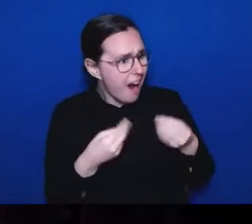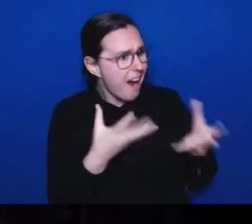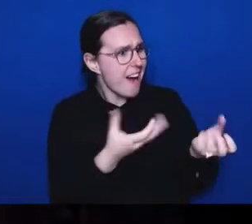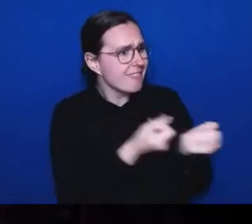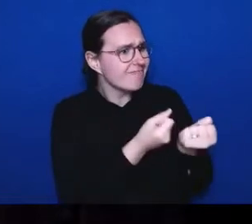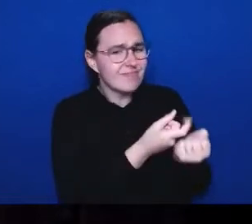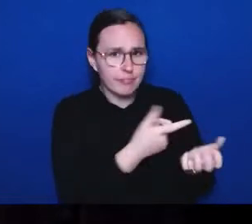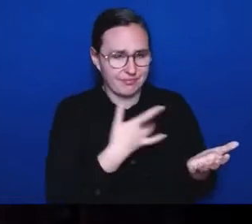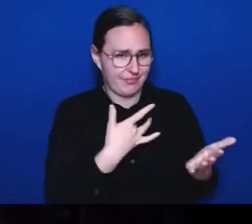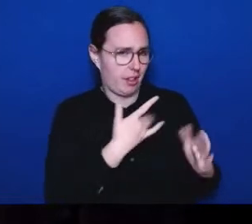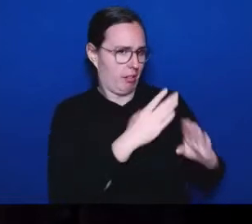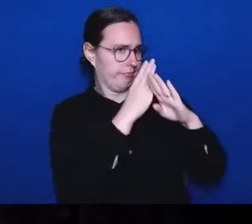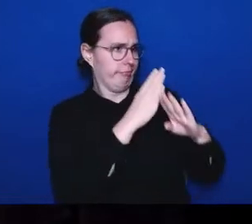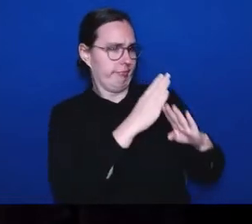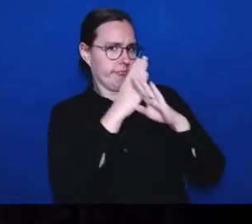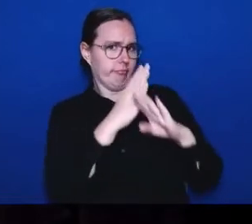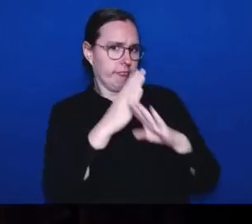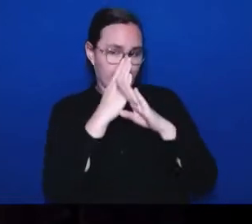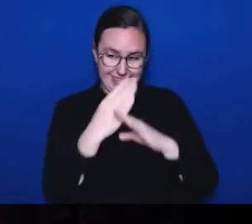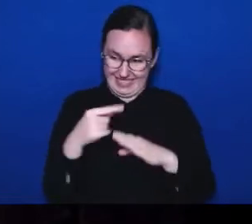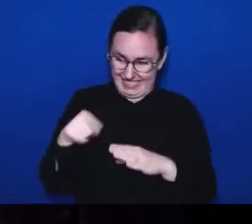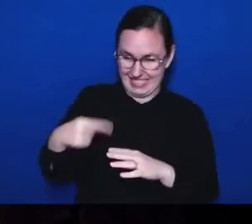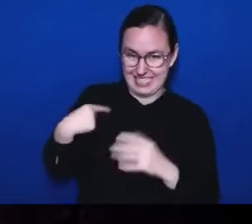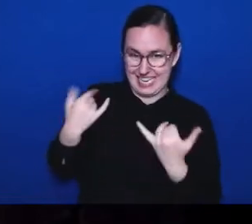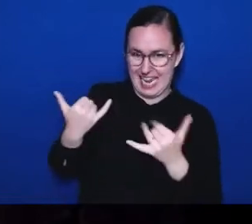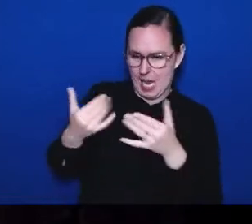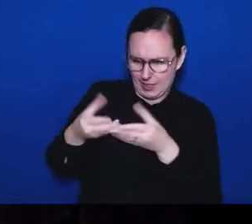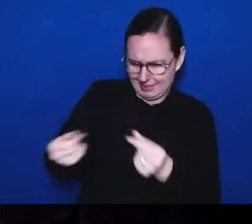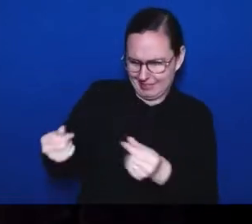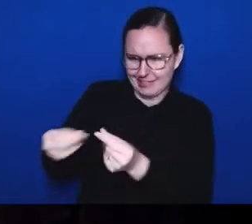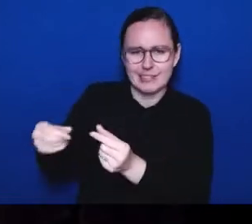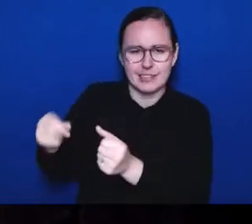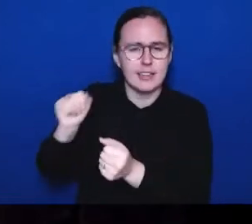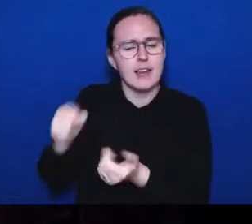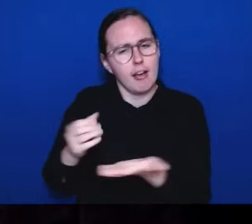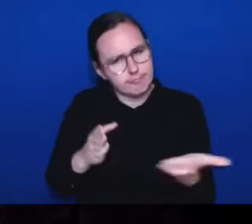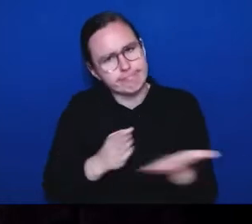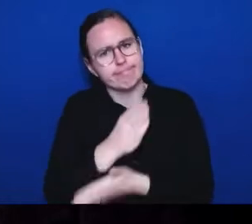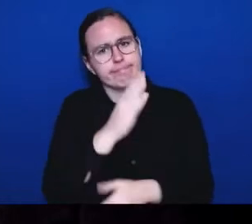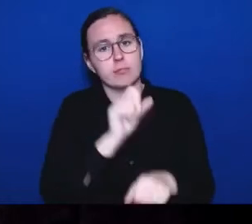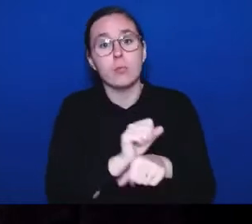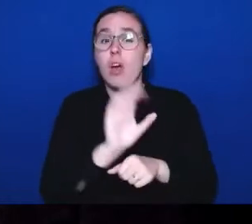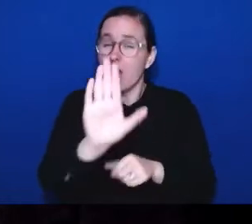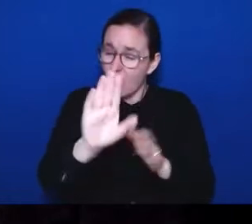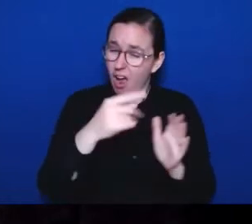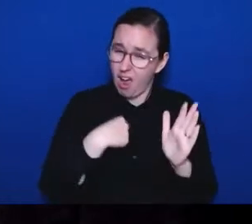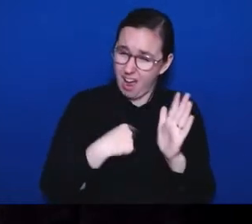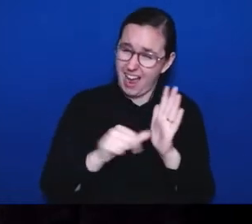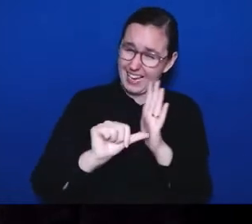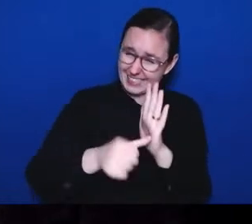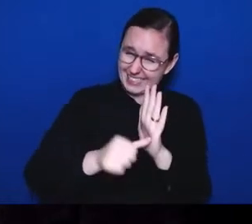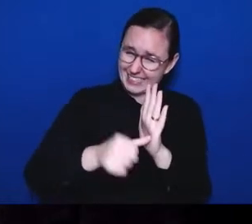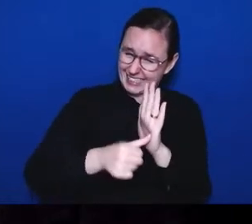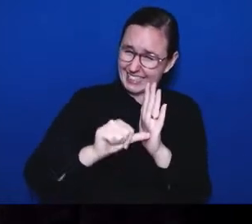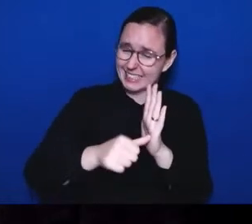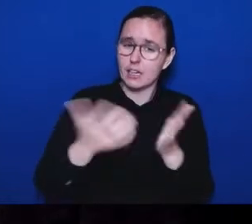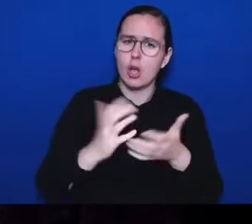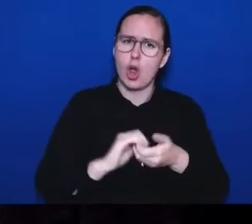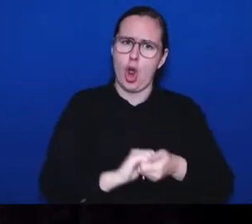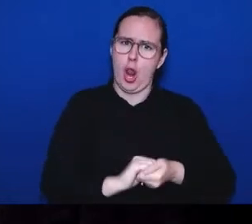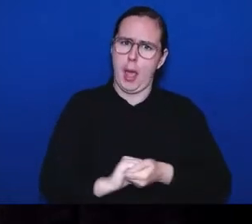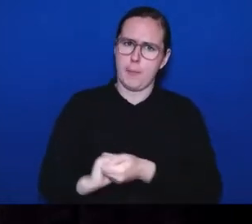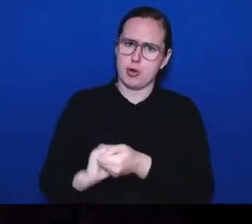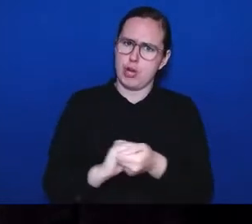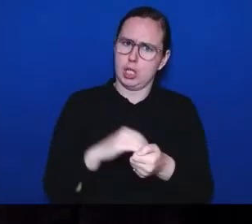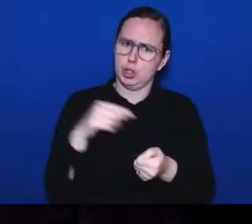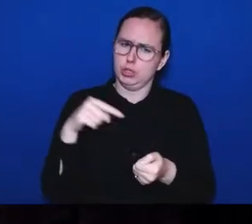continued collaboration on key priorities to improve healthcare, including gender equity, reconciliation with Indigenous people,